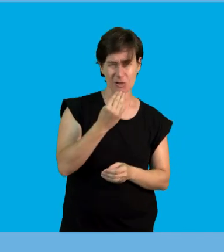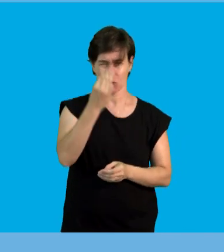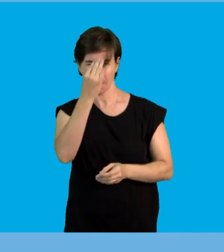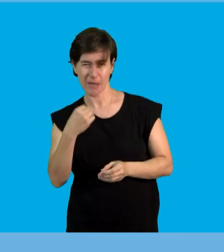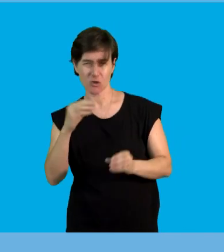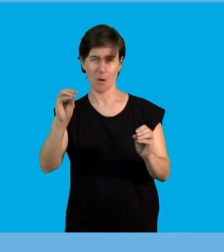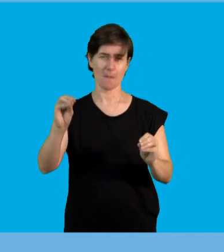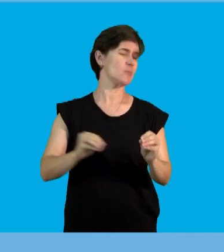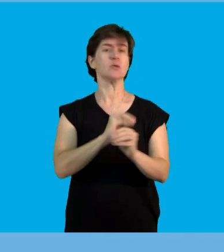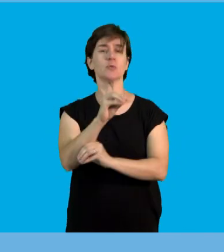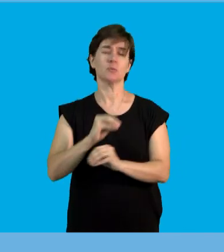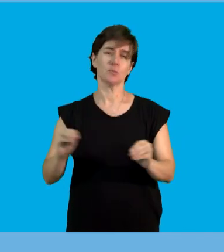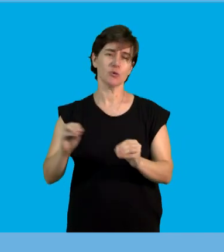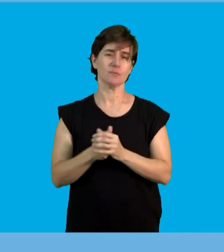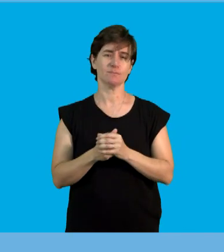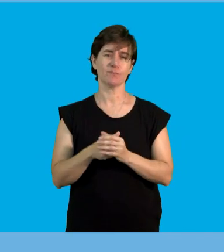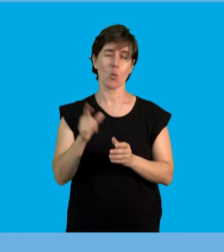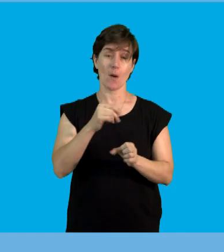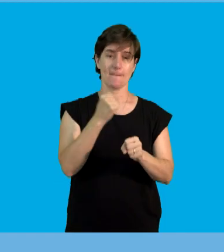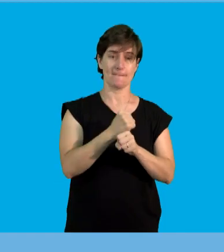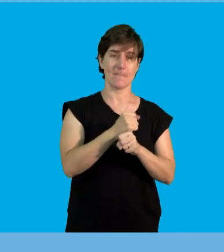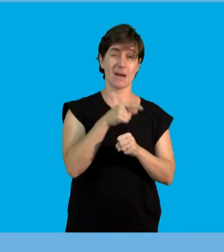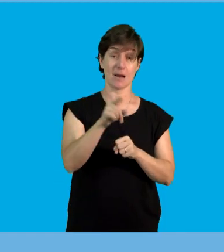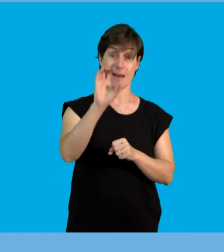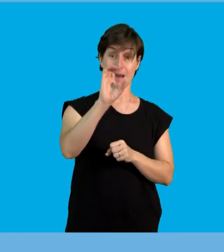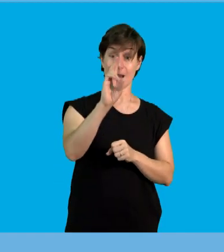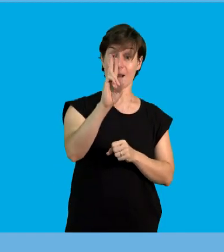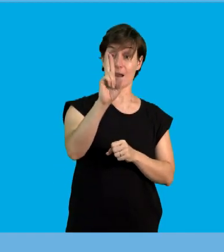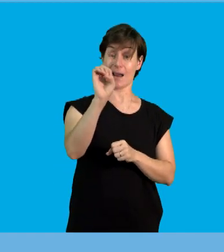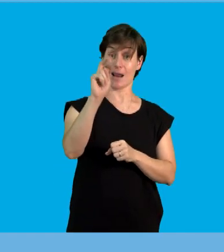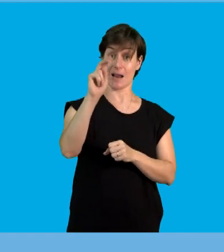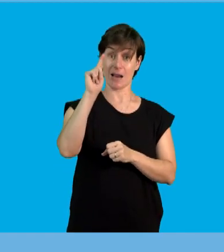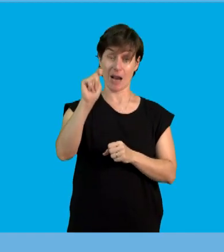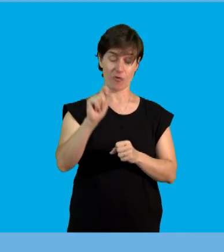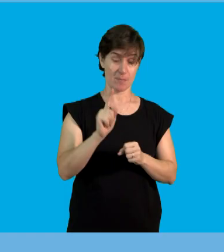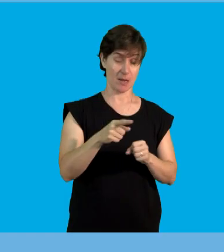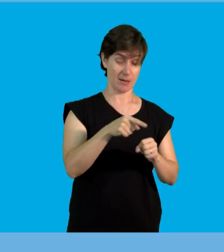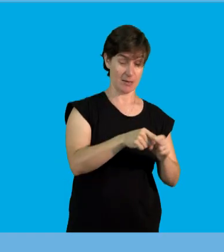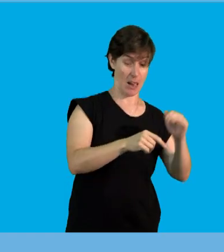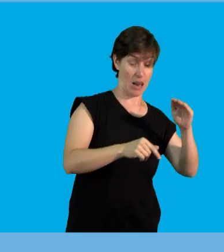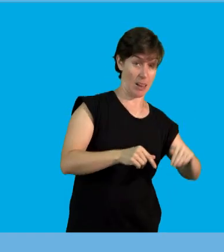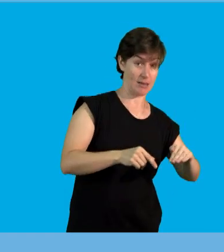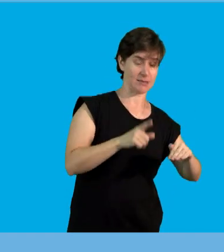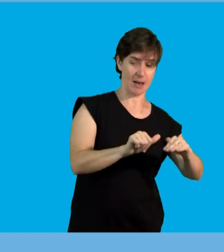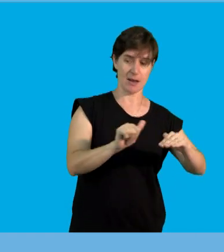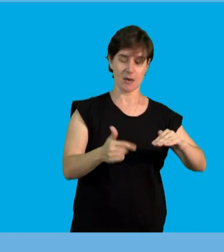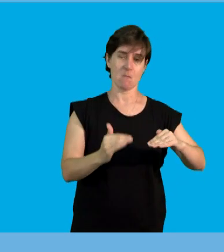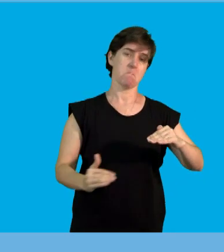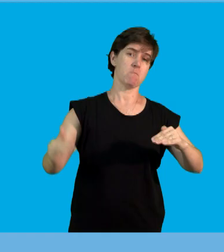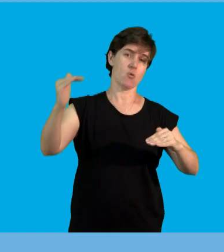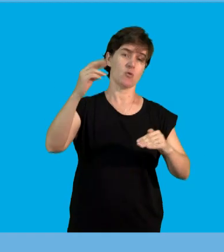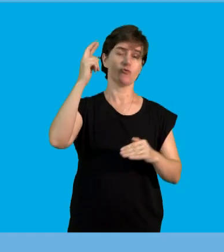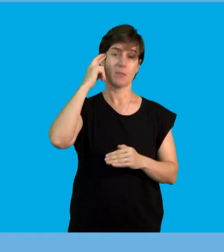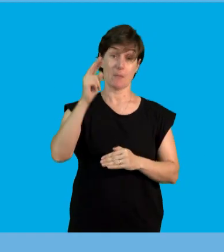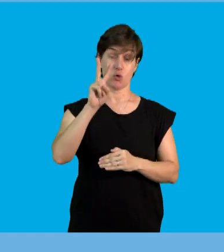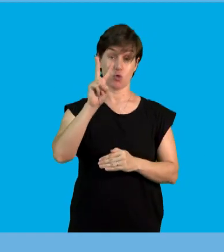says we need to arrange the diagrams in terms of increasing current. In terms of increasing current strength, and give a reason